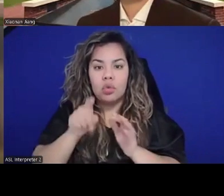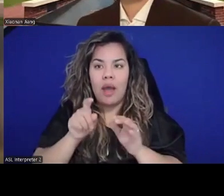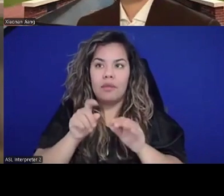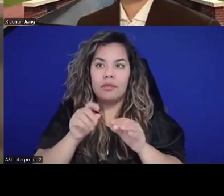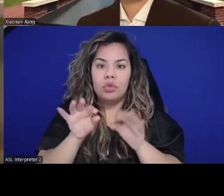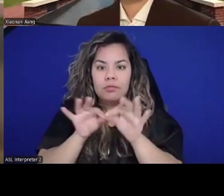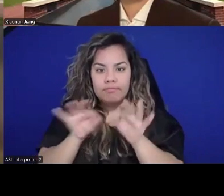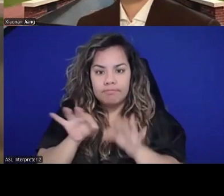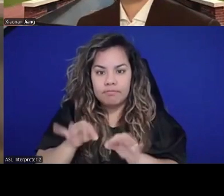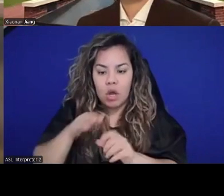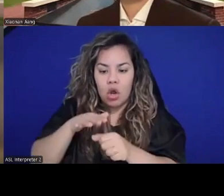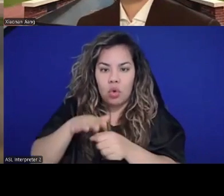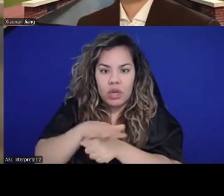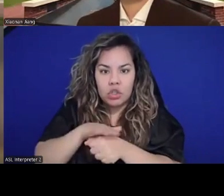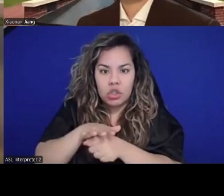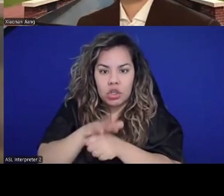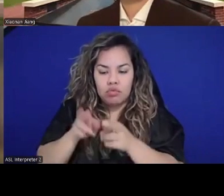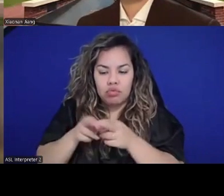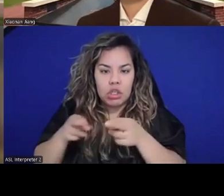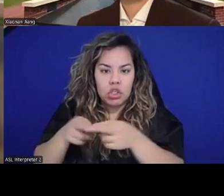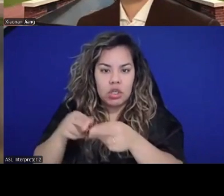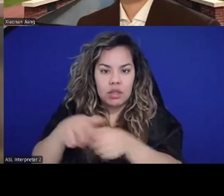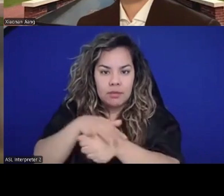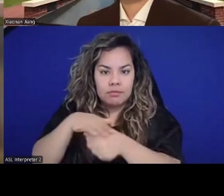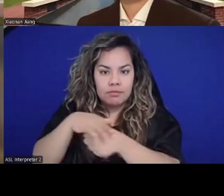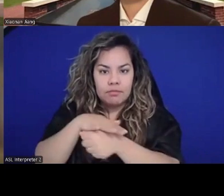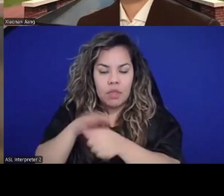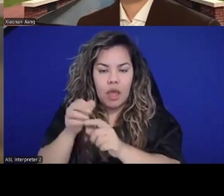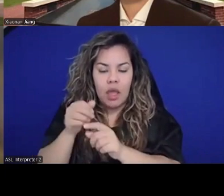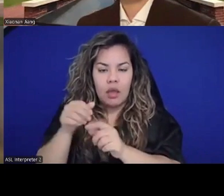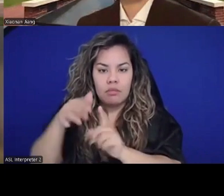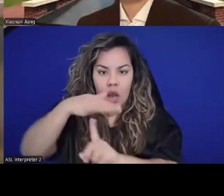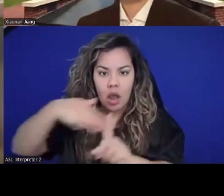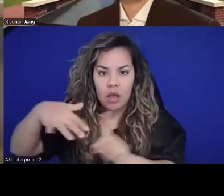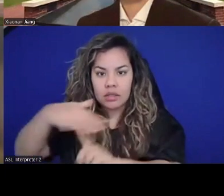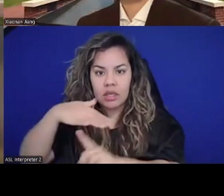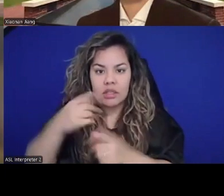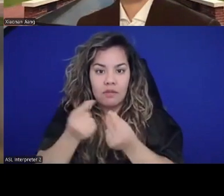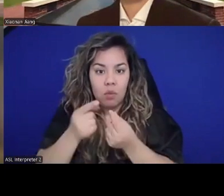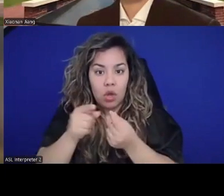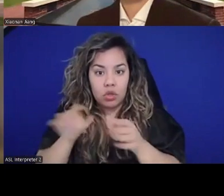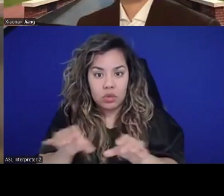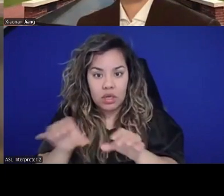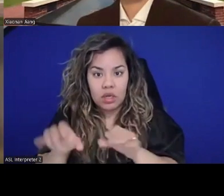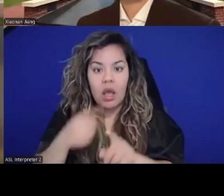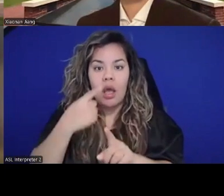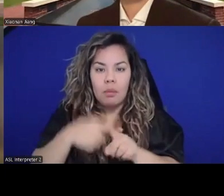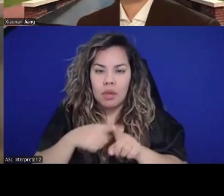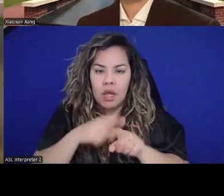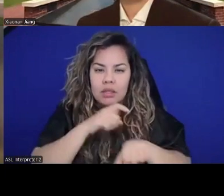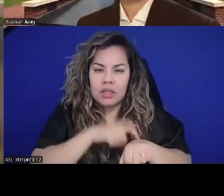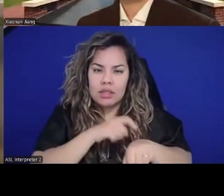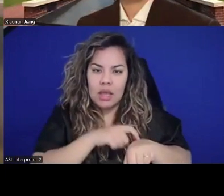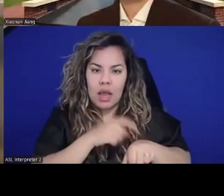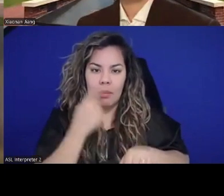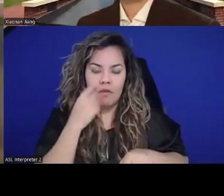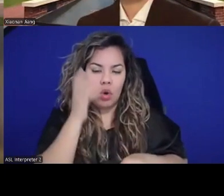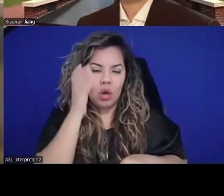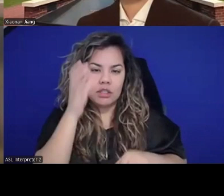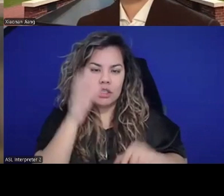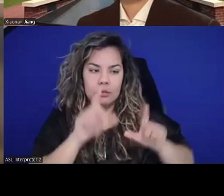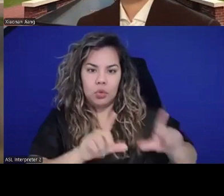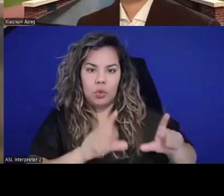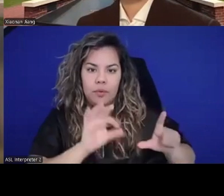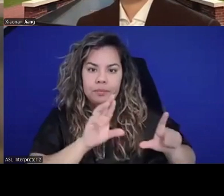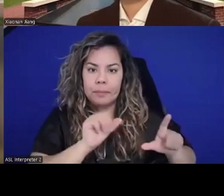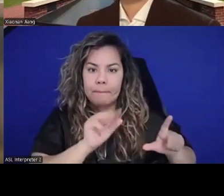context of what you did, but also the time as a contextual framework in which your data